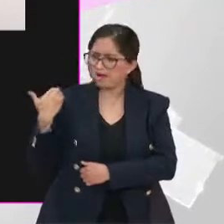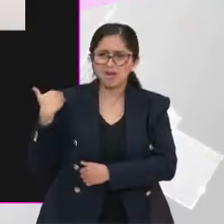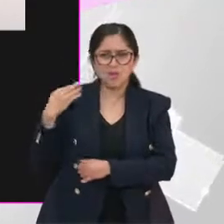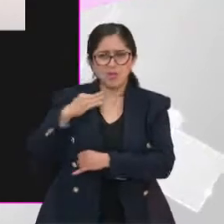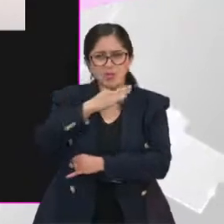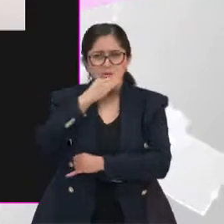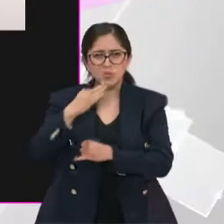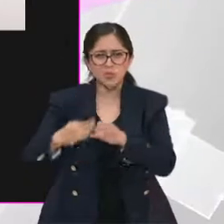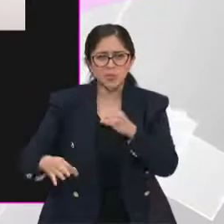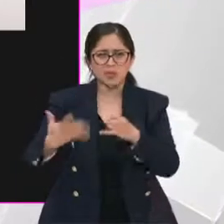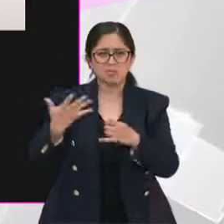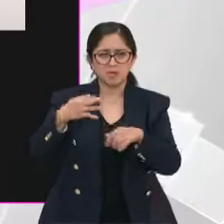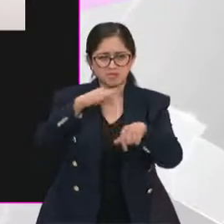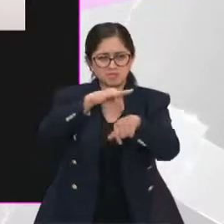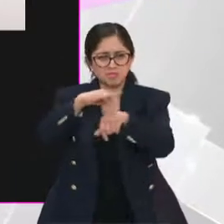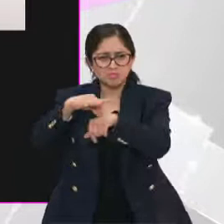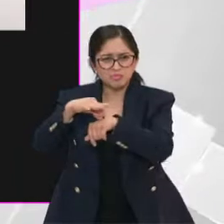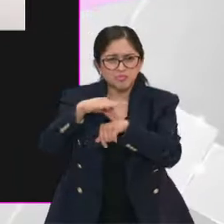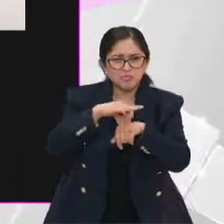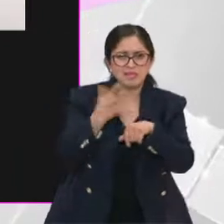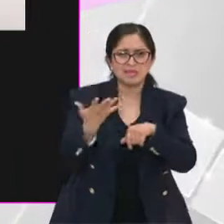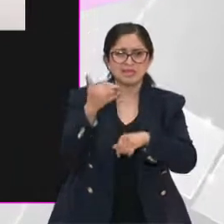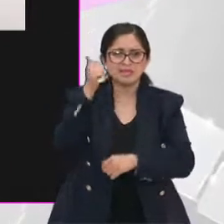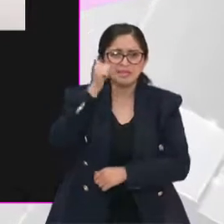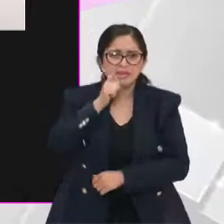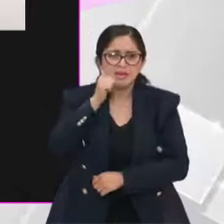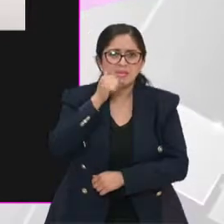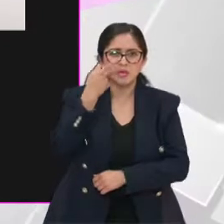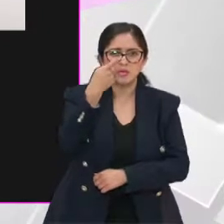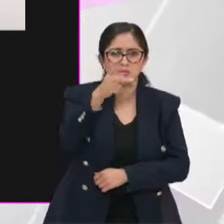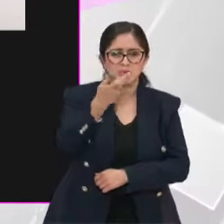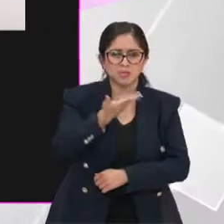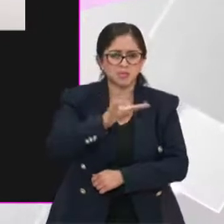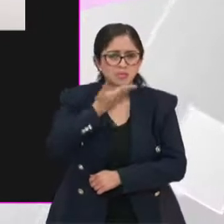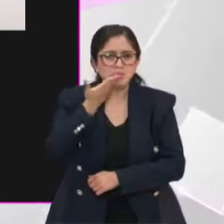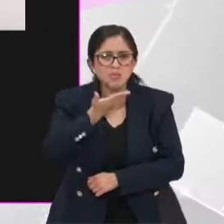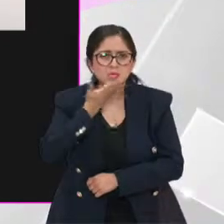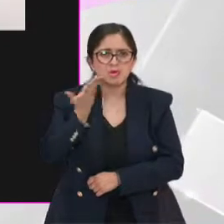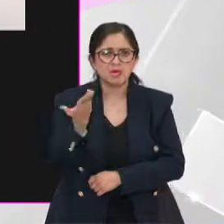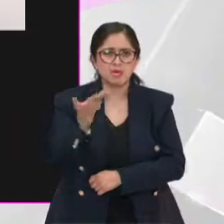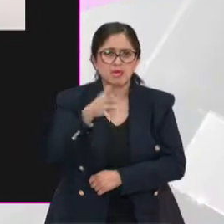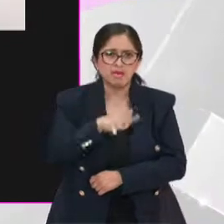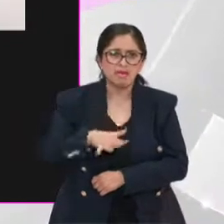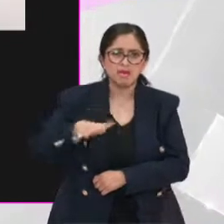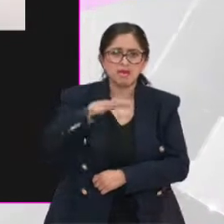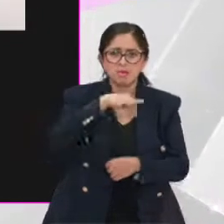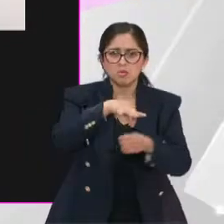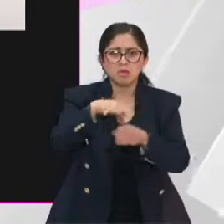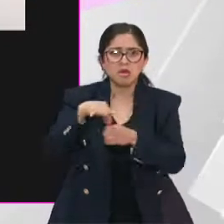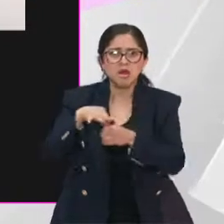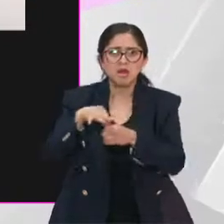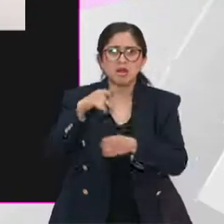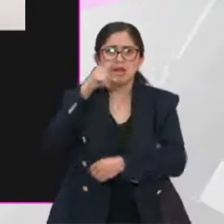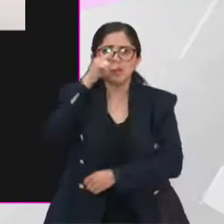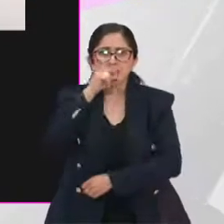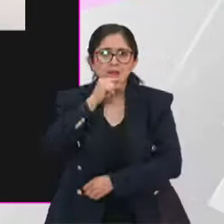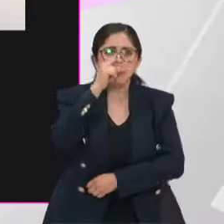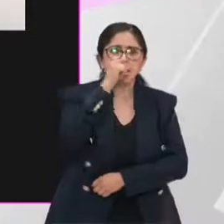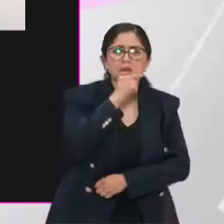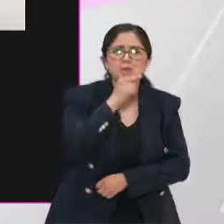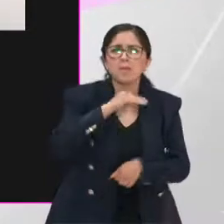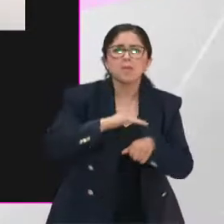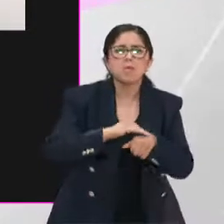have seen in the latest elections, the traditional forces have lost